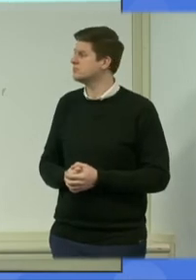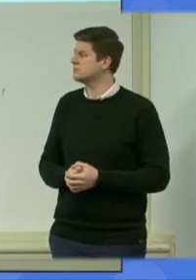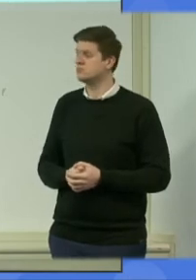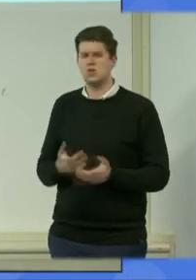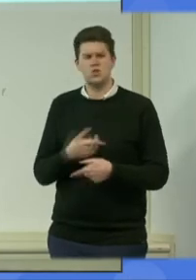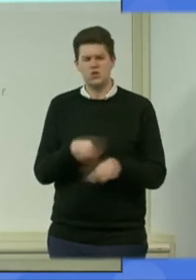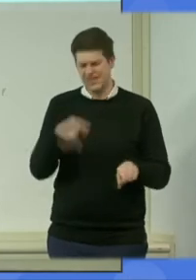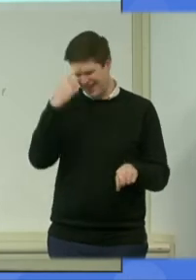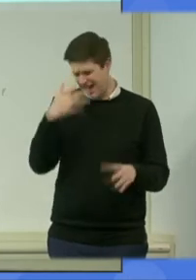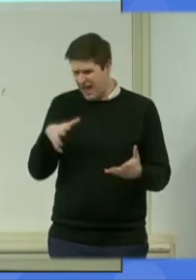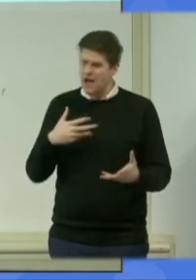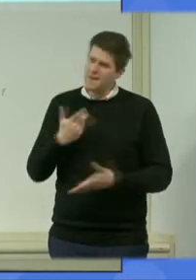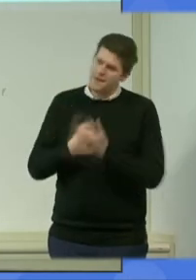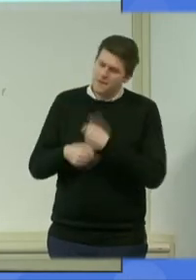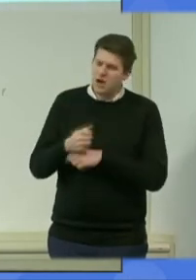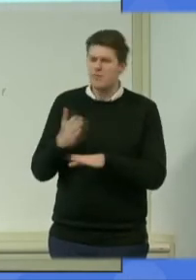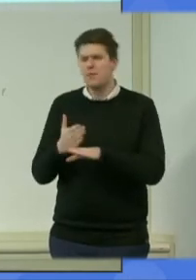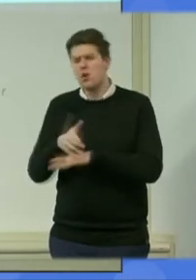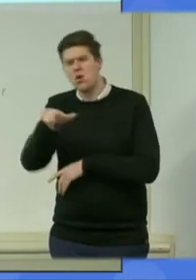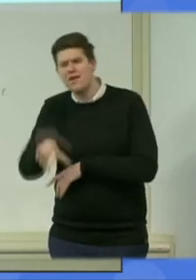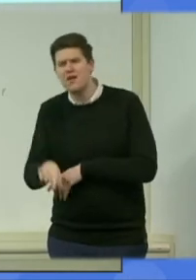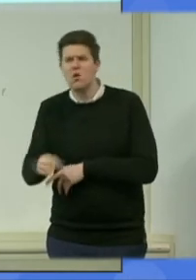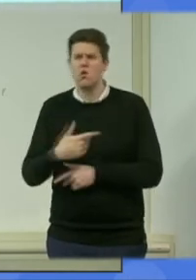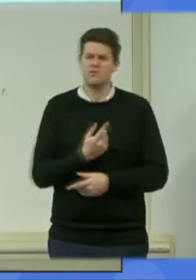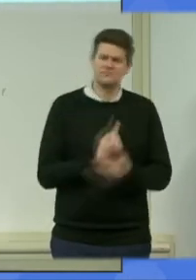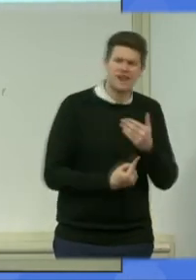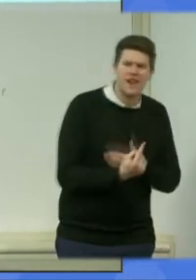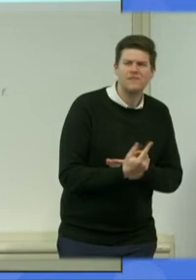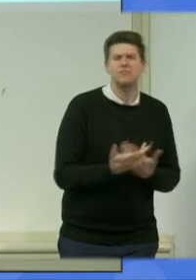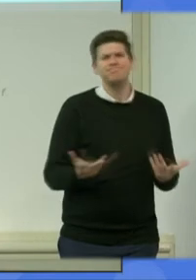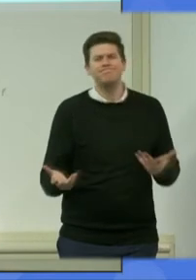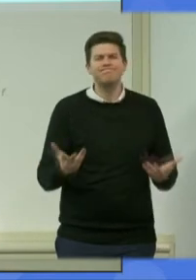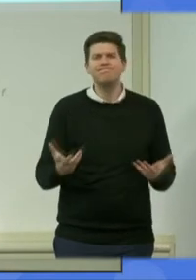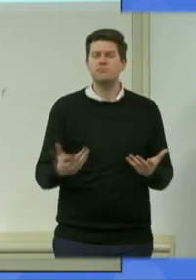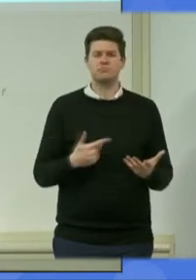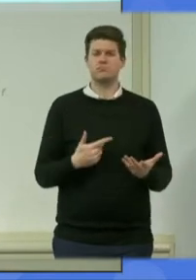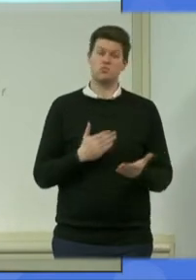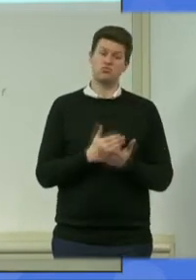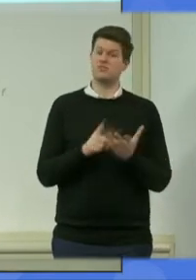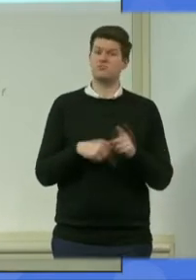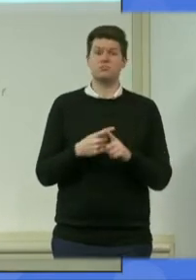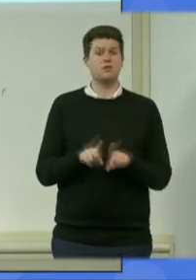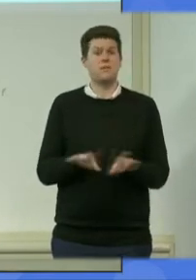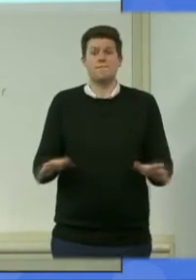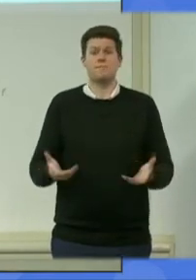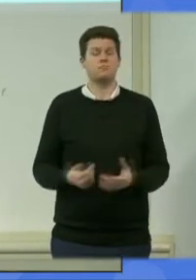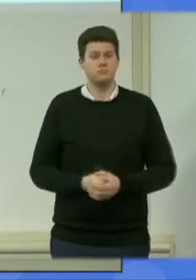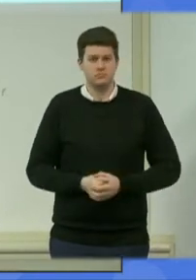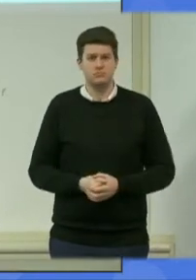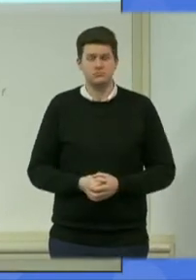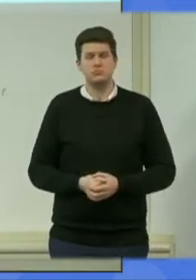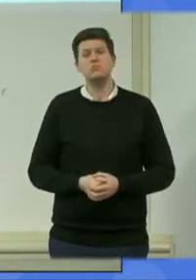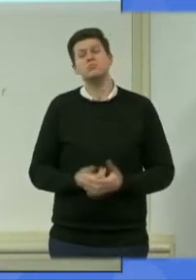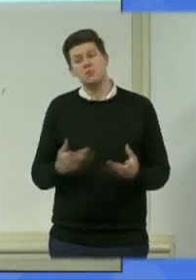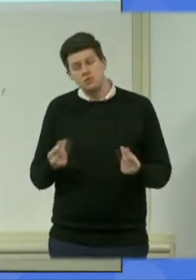or to set up their own business. It doesn't mean never have differences in taxes. So it can be good reasons to have different taxes for different things.